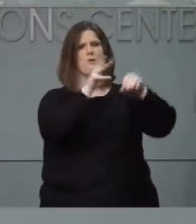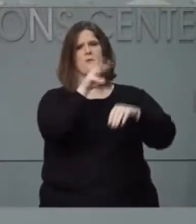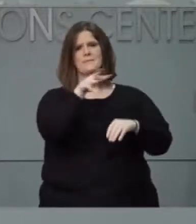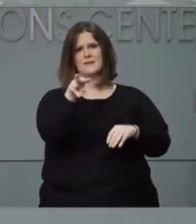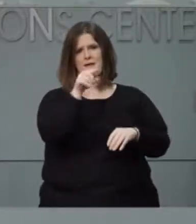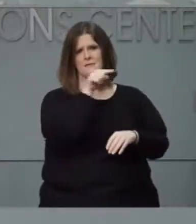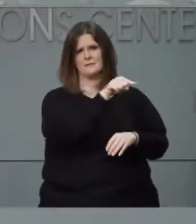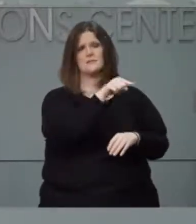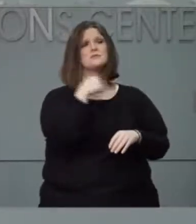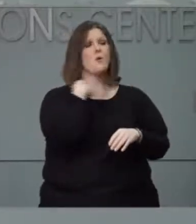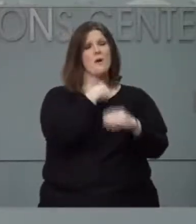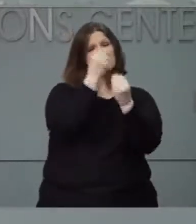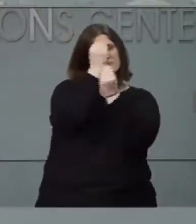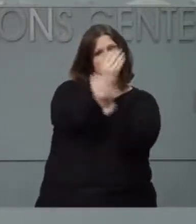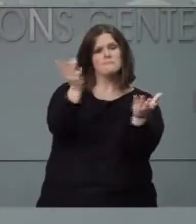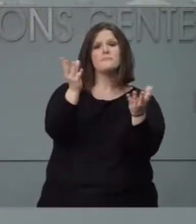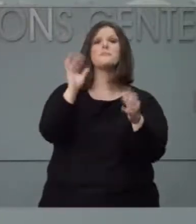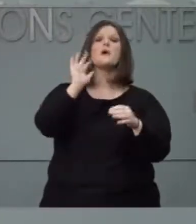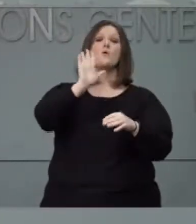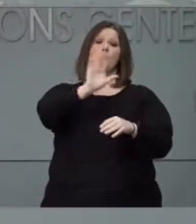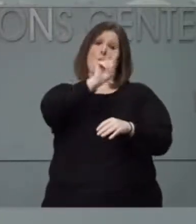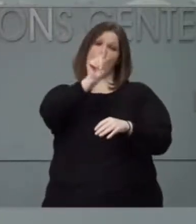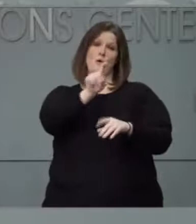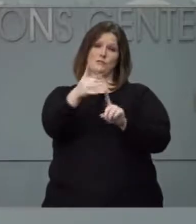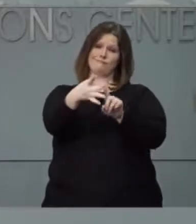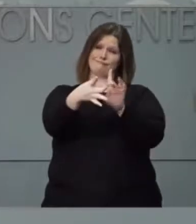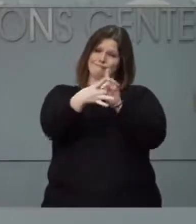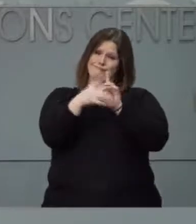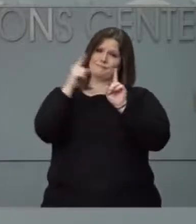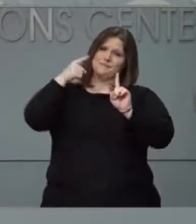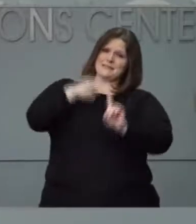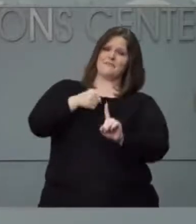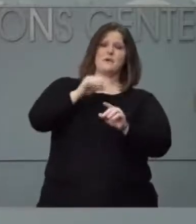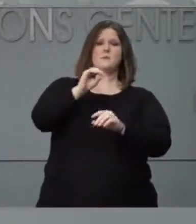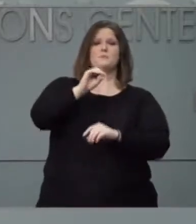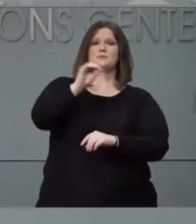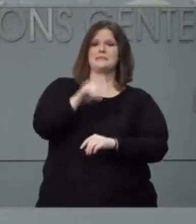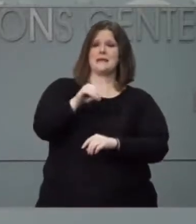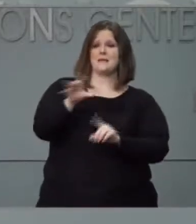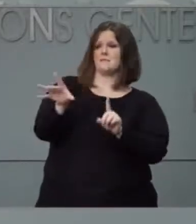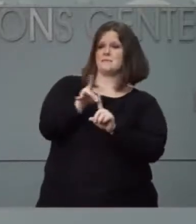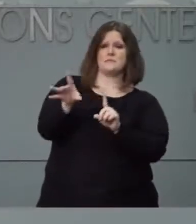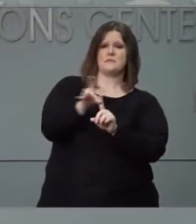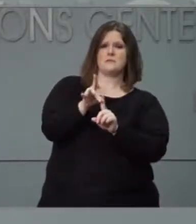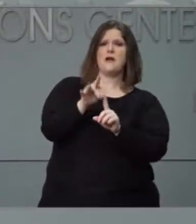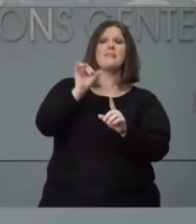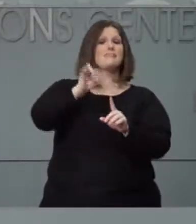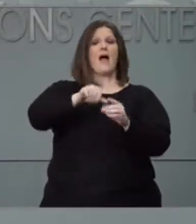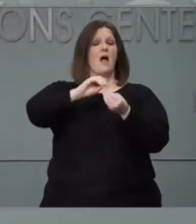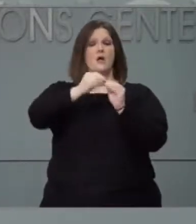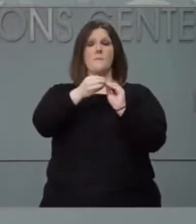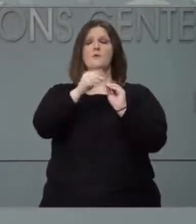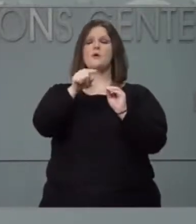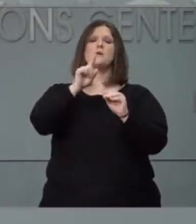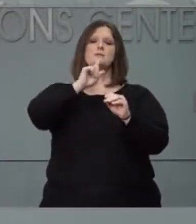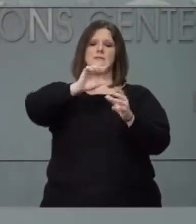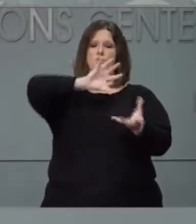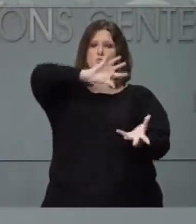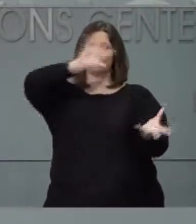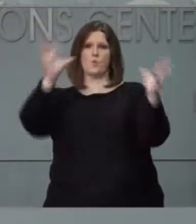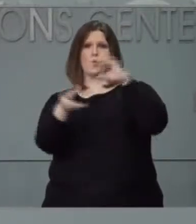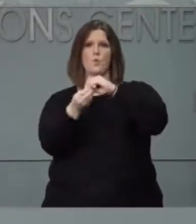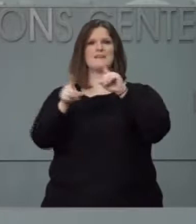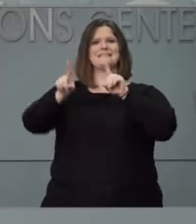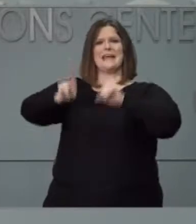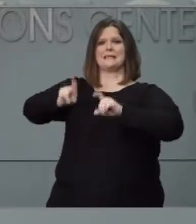As far as the percent positive, that again is a metric that helps us understand of the total amount of testing that is being done,